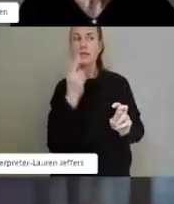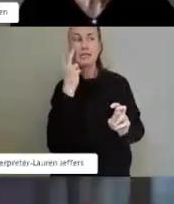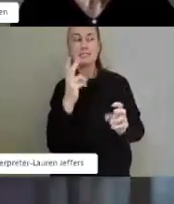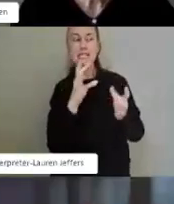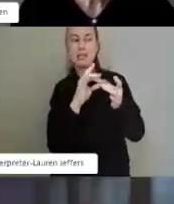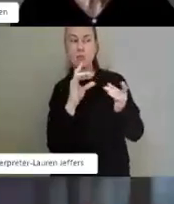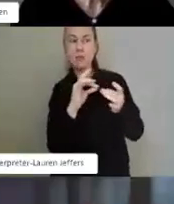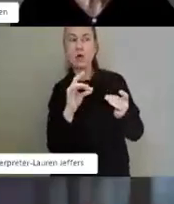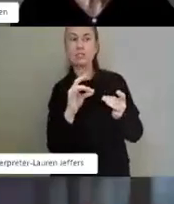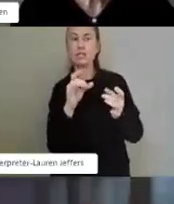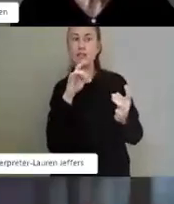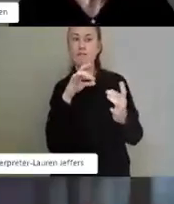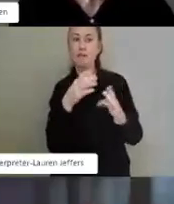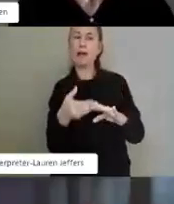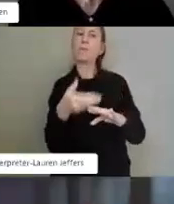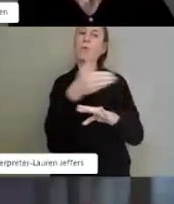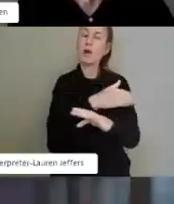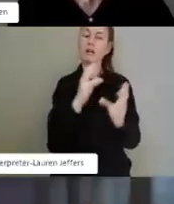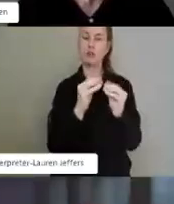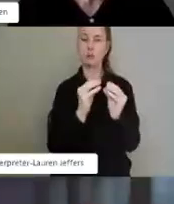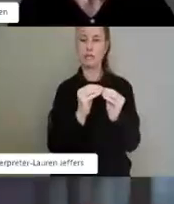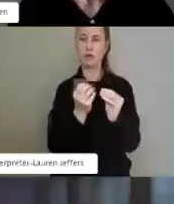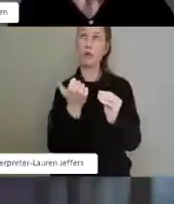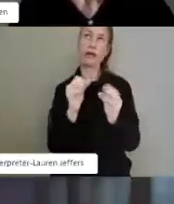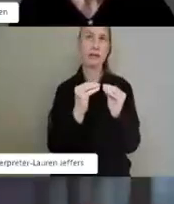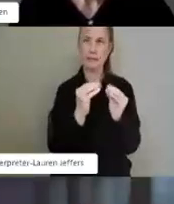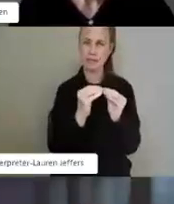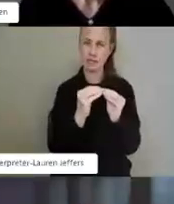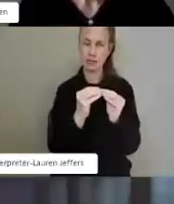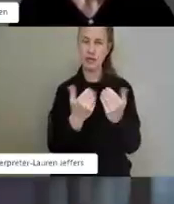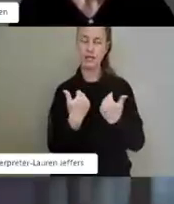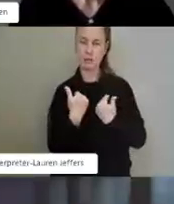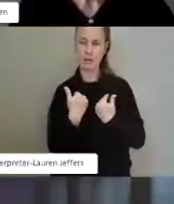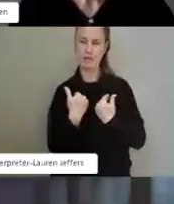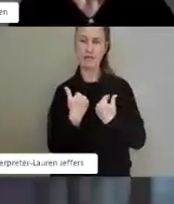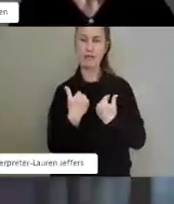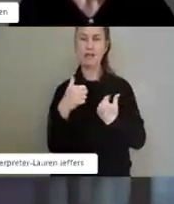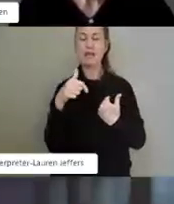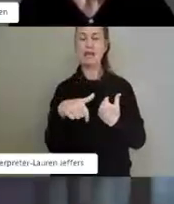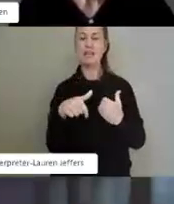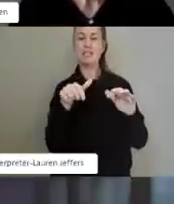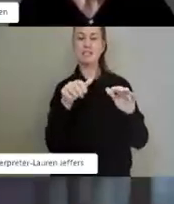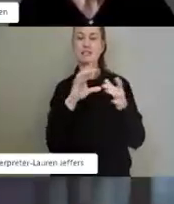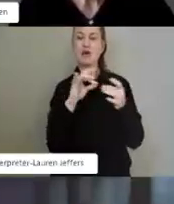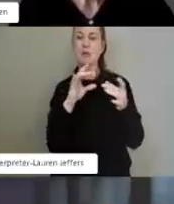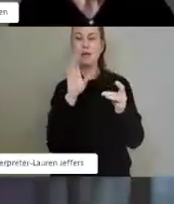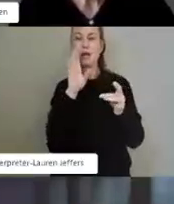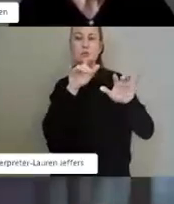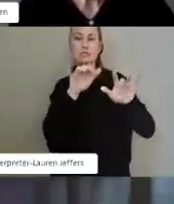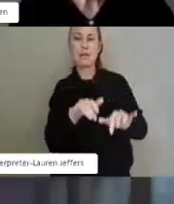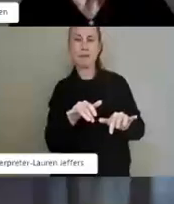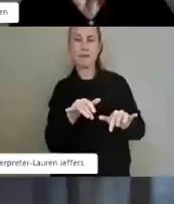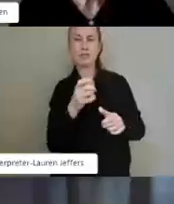to all these meetings, any meetings that are being held. I'm also going to put the basic text of this comment into the Q&A so that everyone can read